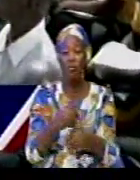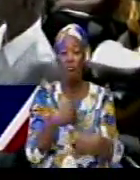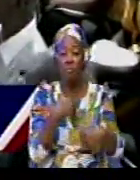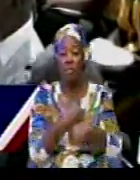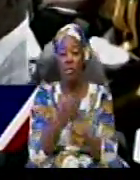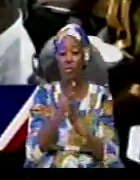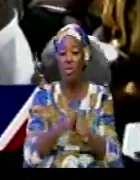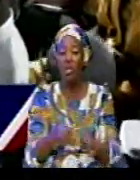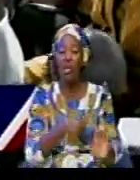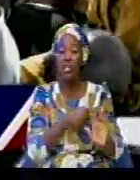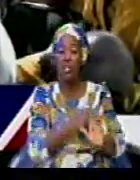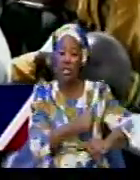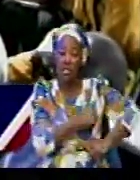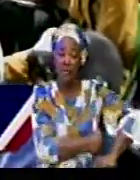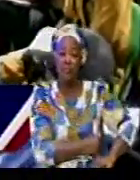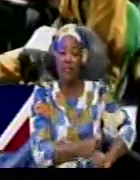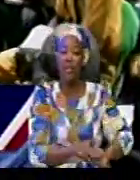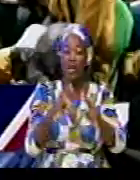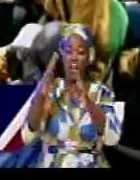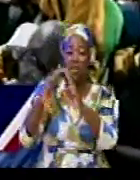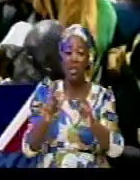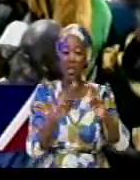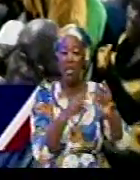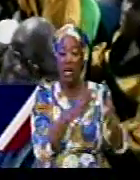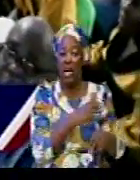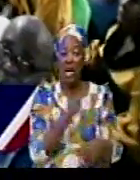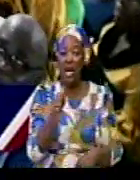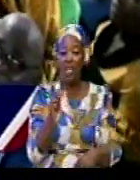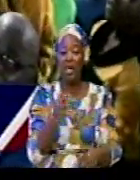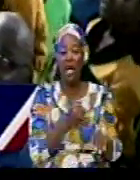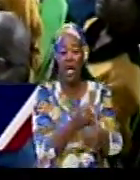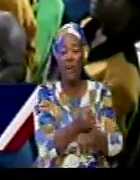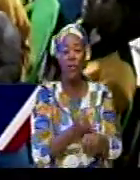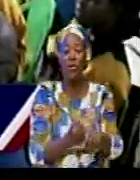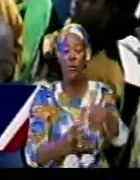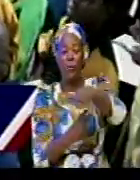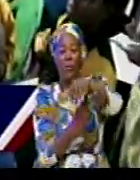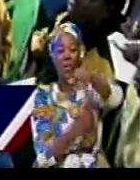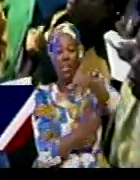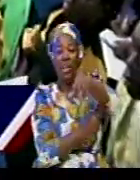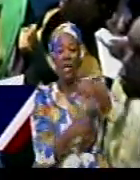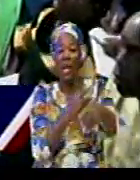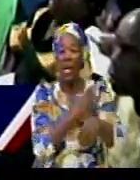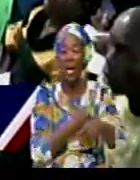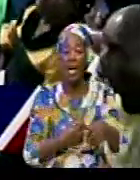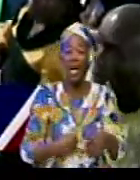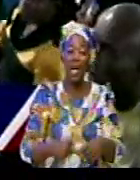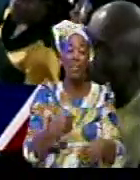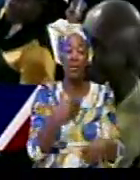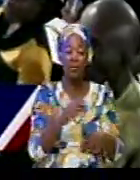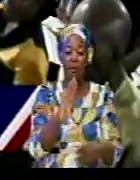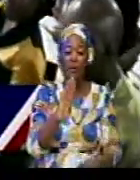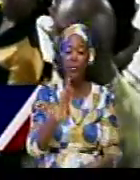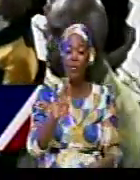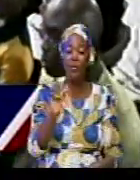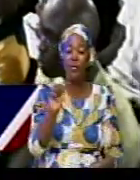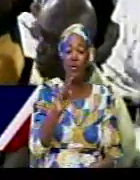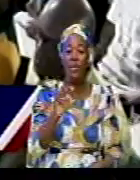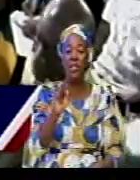I have made you a defense city. and an iron